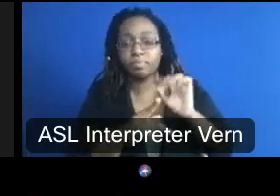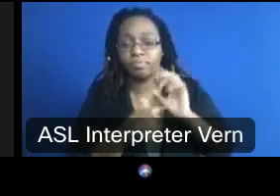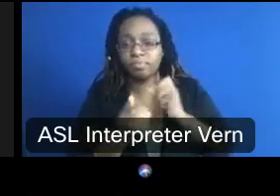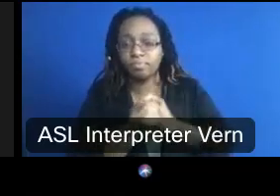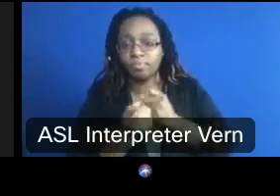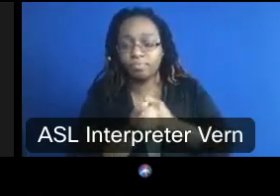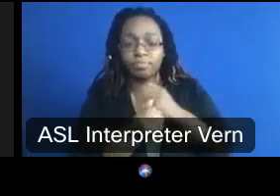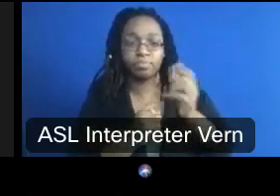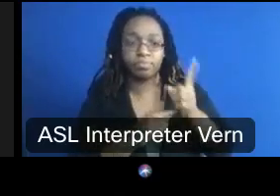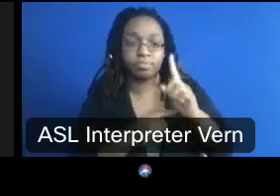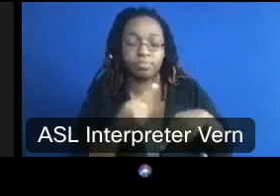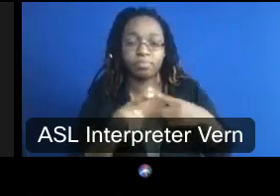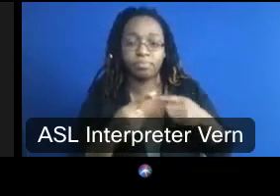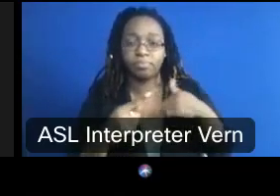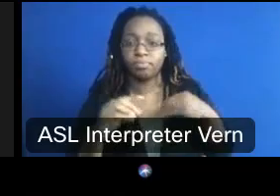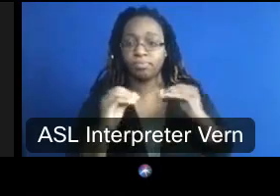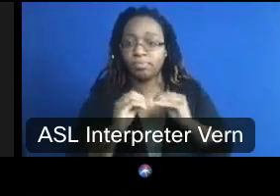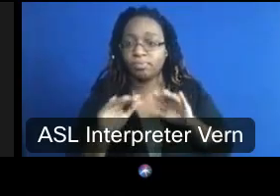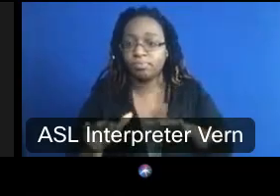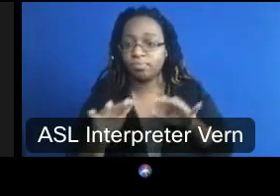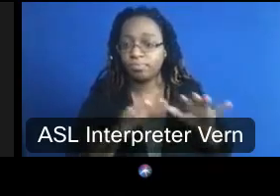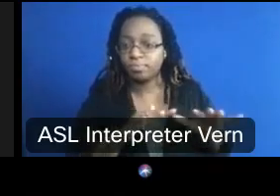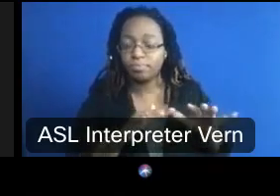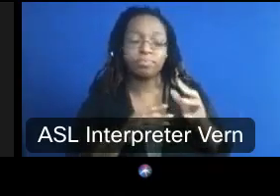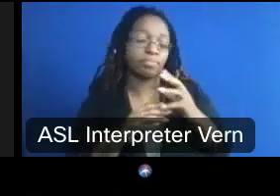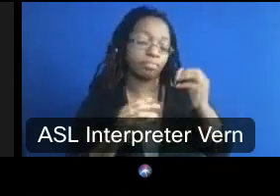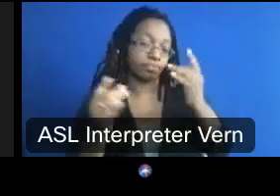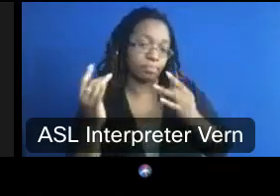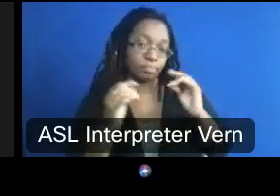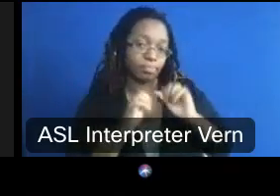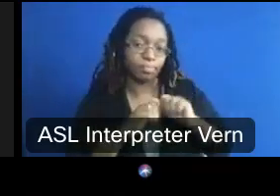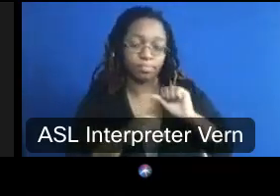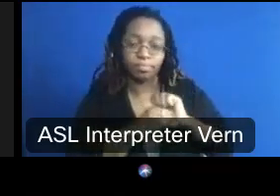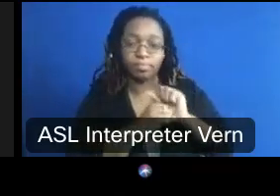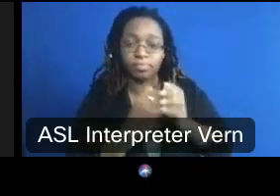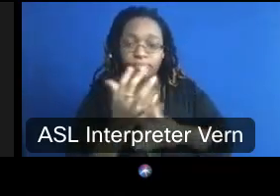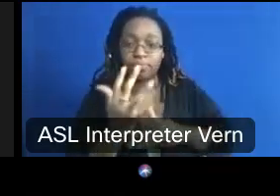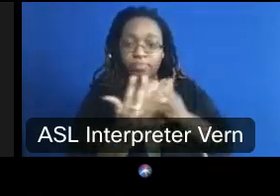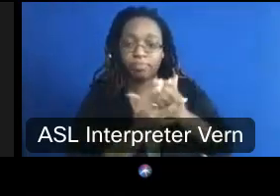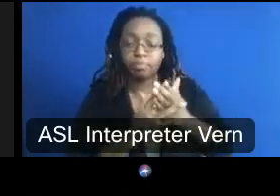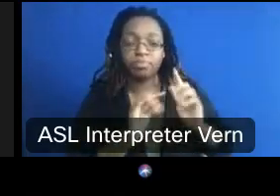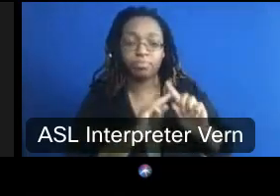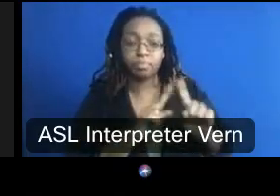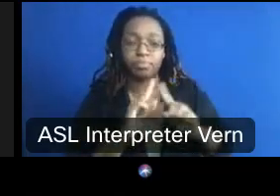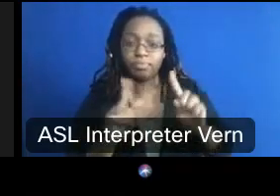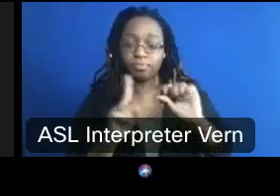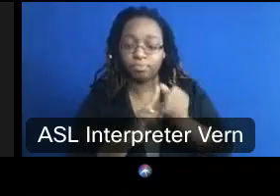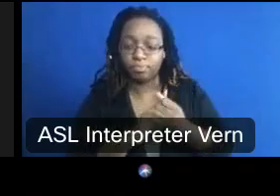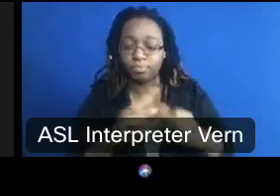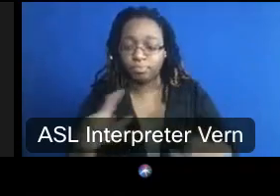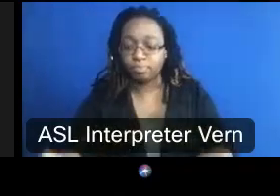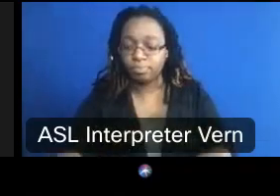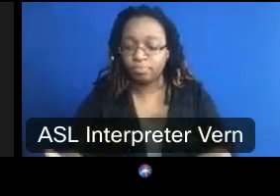moments of when I'm calm and want to think about how to work through these different scenarios.